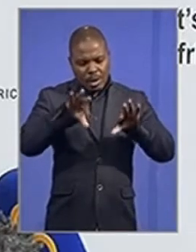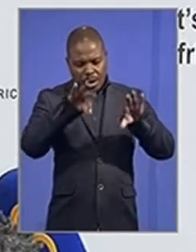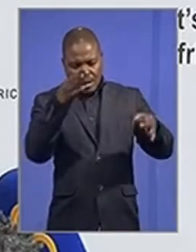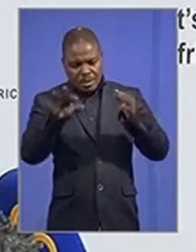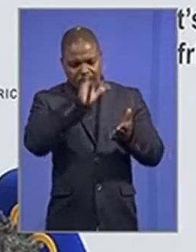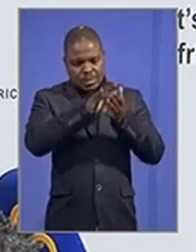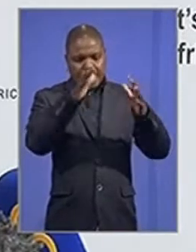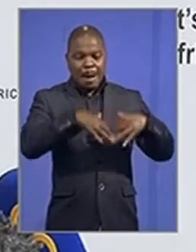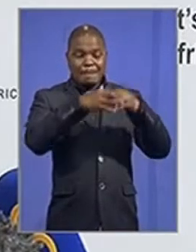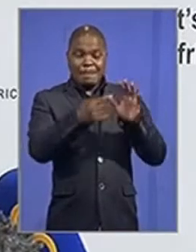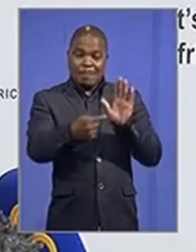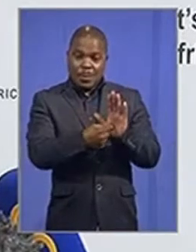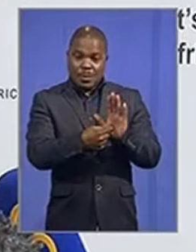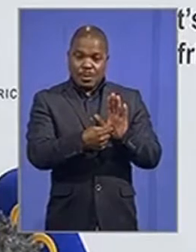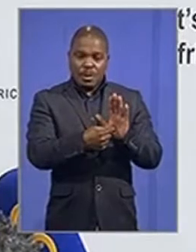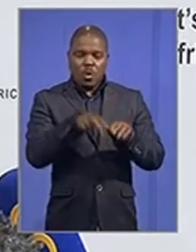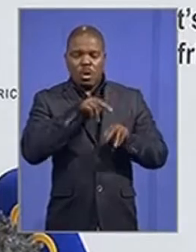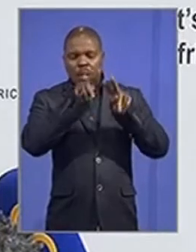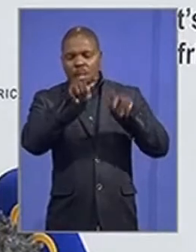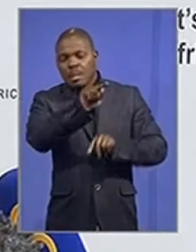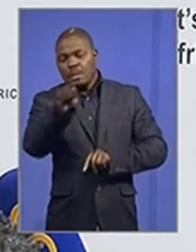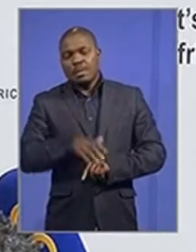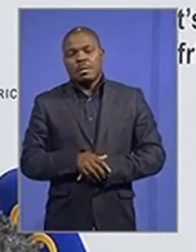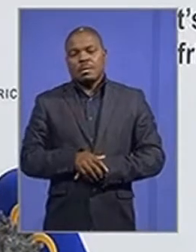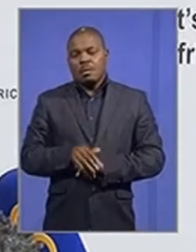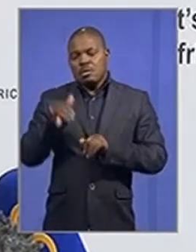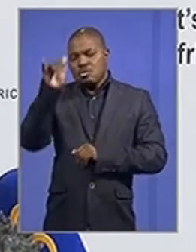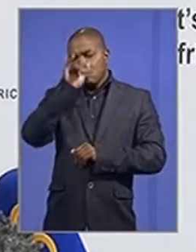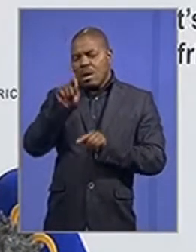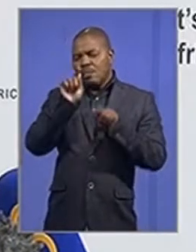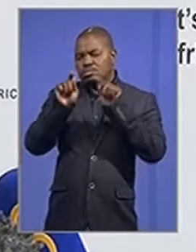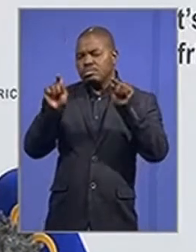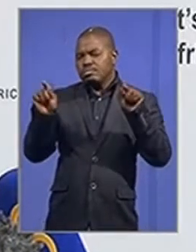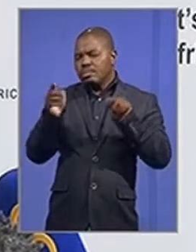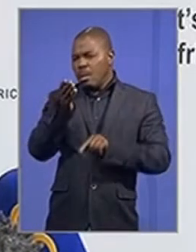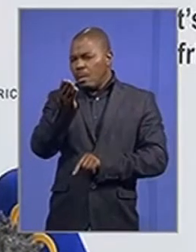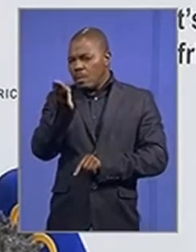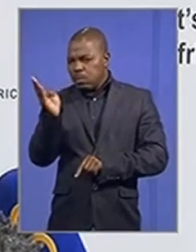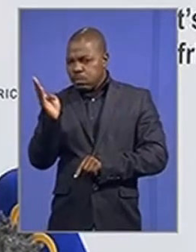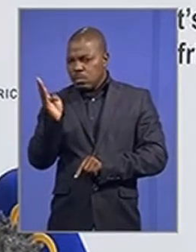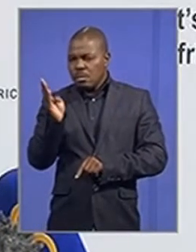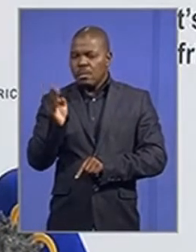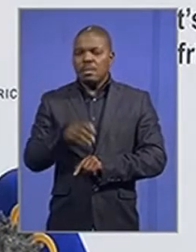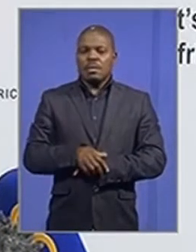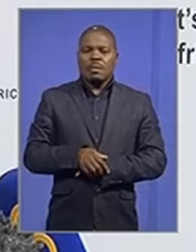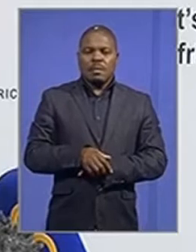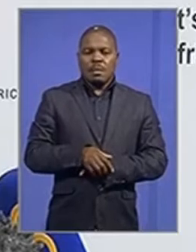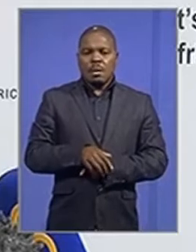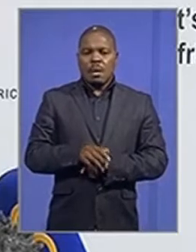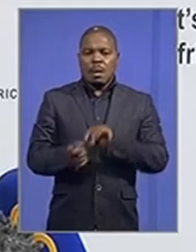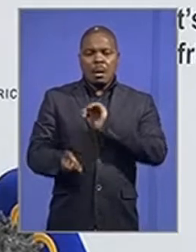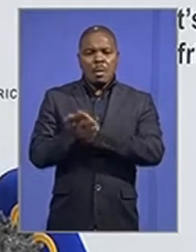center, and the various crimes as they actually